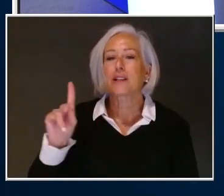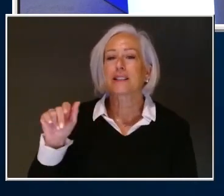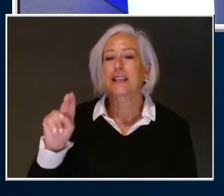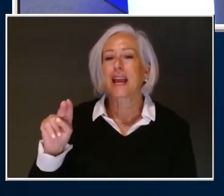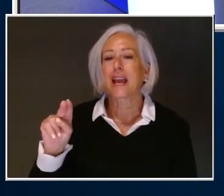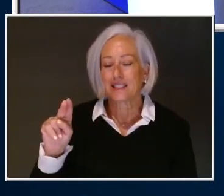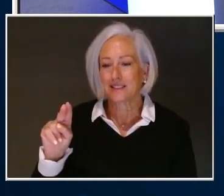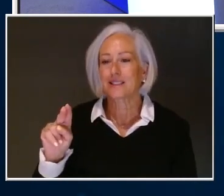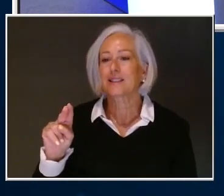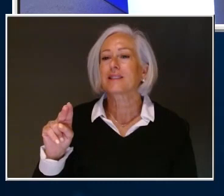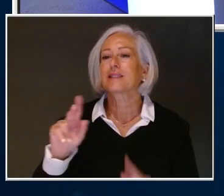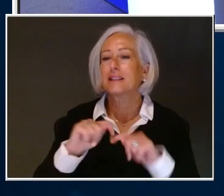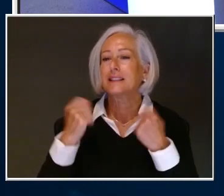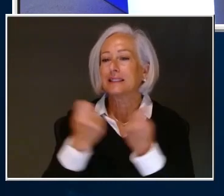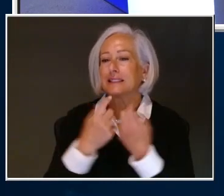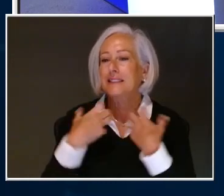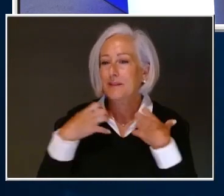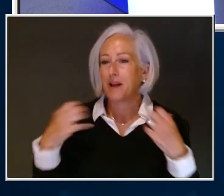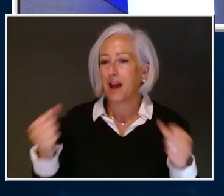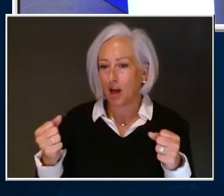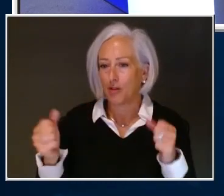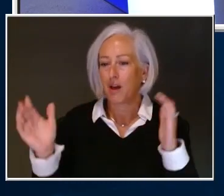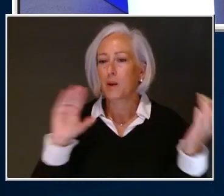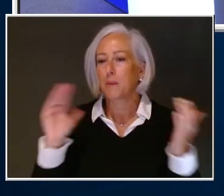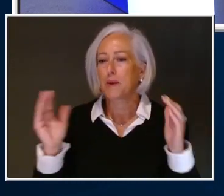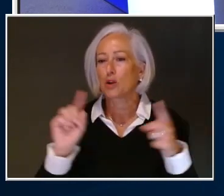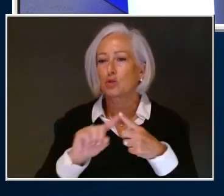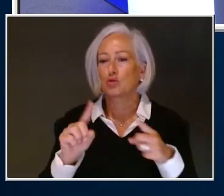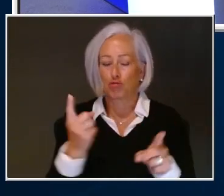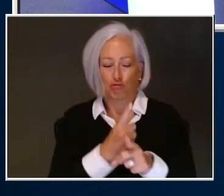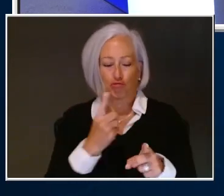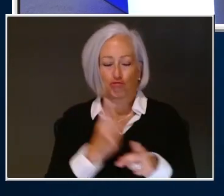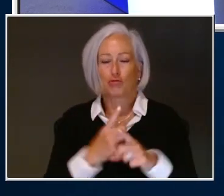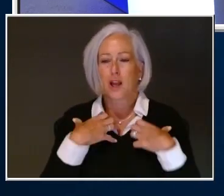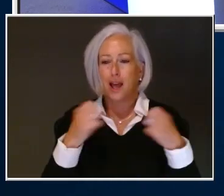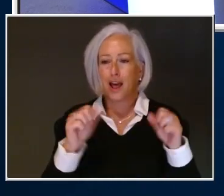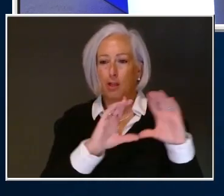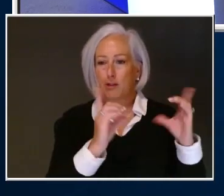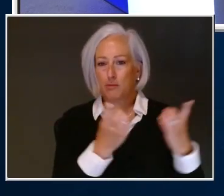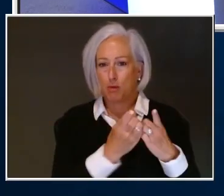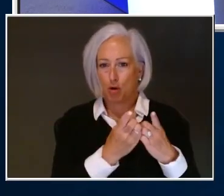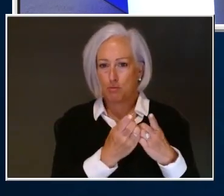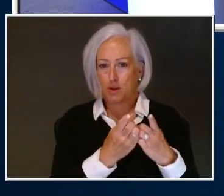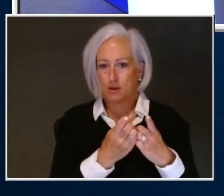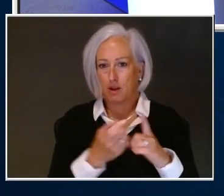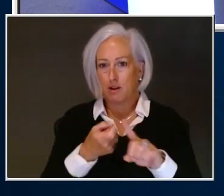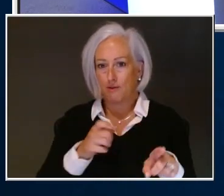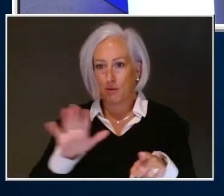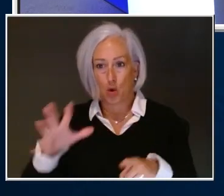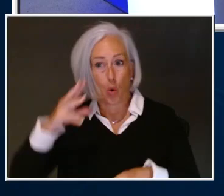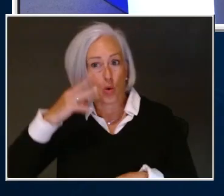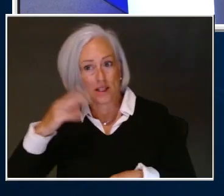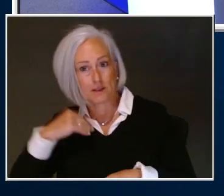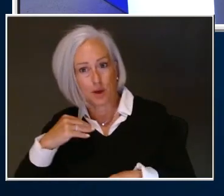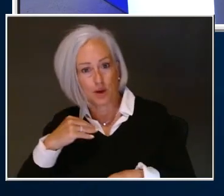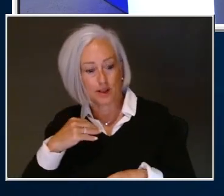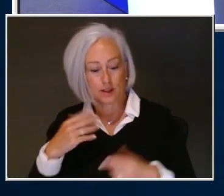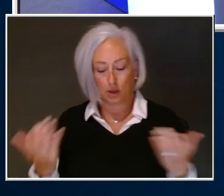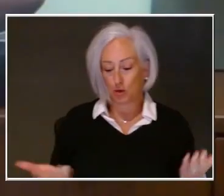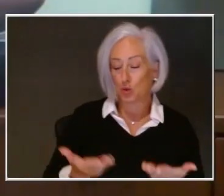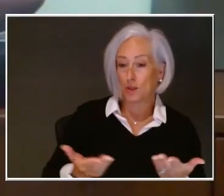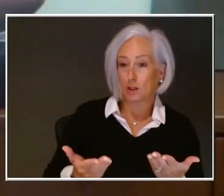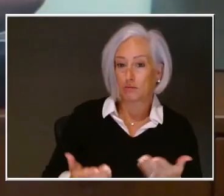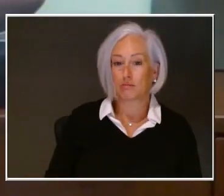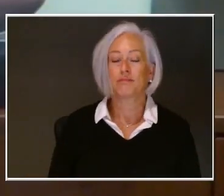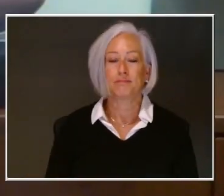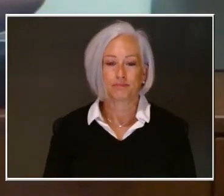athletic department, kind of like what we were talking about, just from what you've seen to where we are being that model? Yeah,